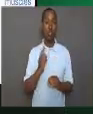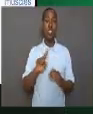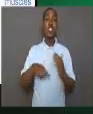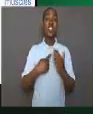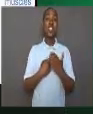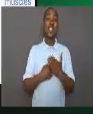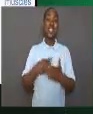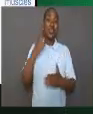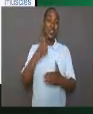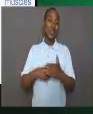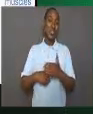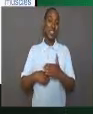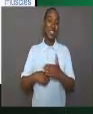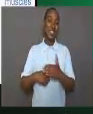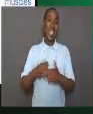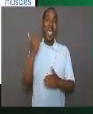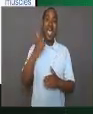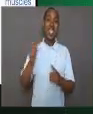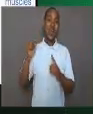moves into the lungs.